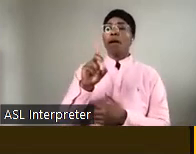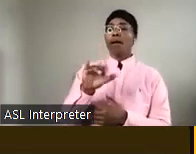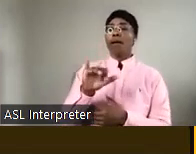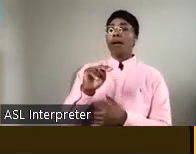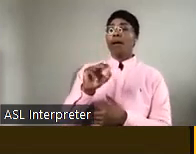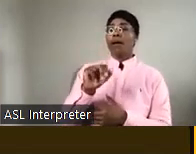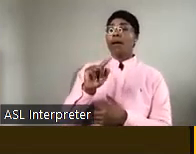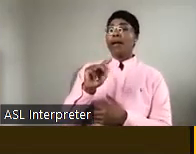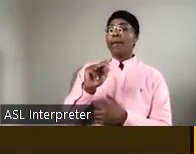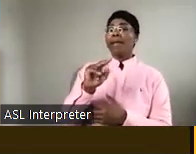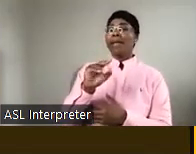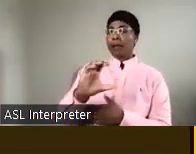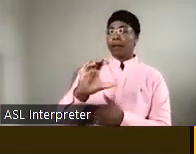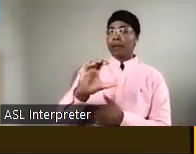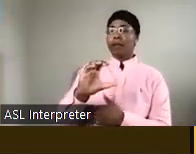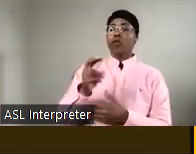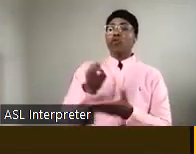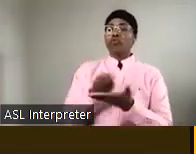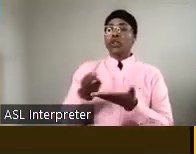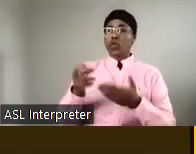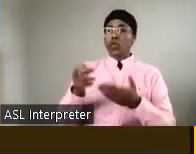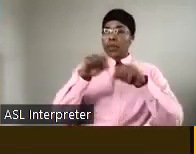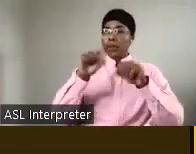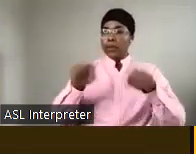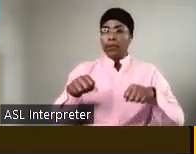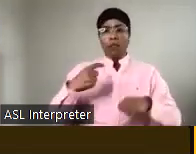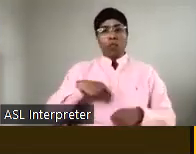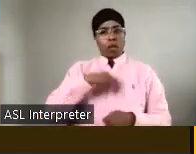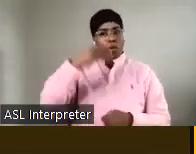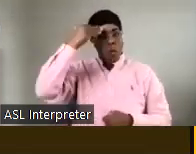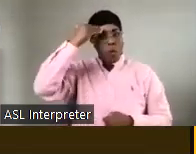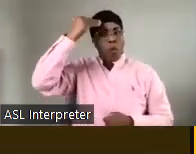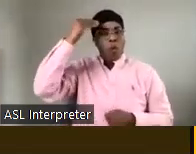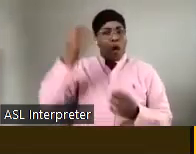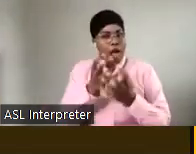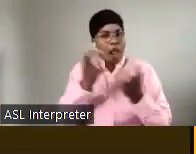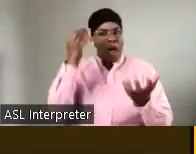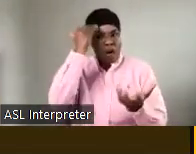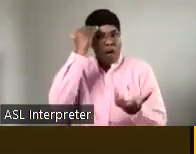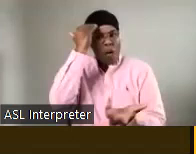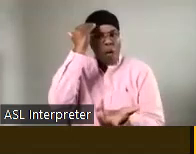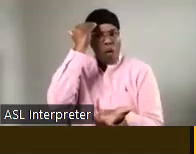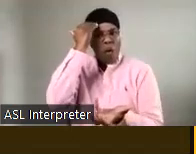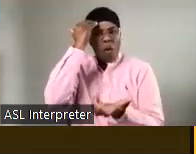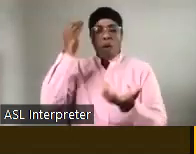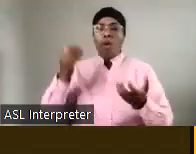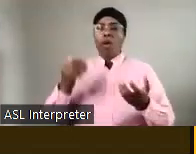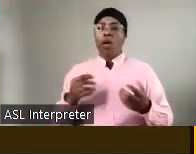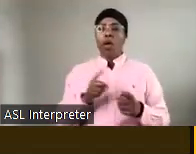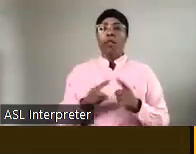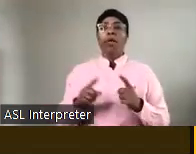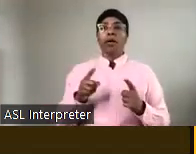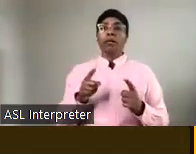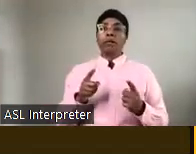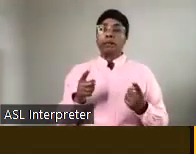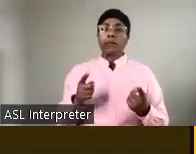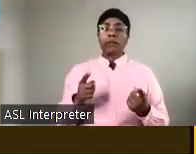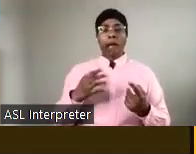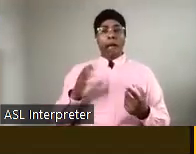of, we know lots of things about them, but there's also lots of noise in our understanding, I'll